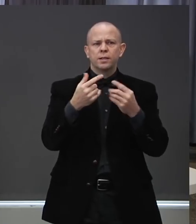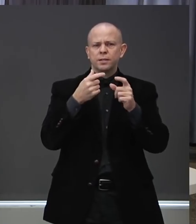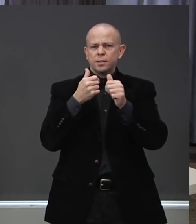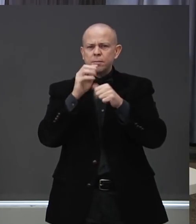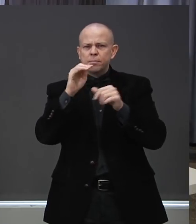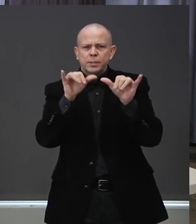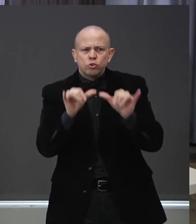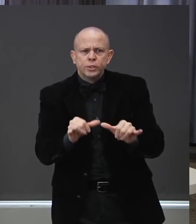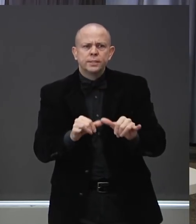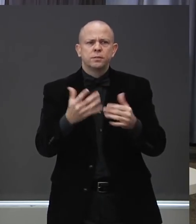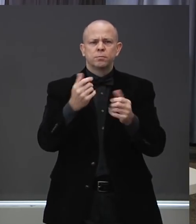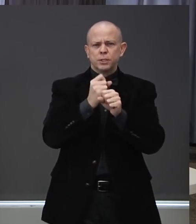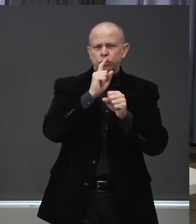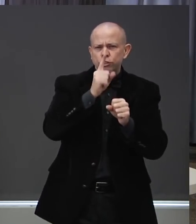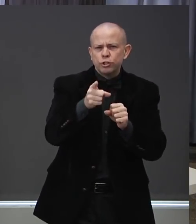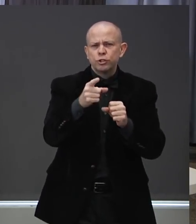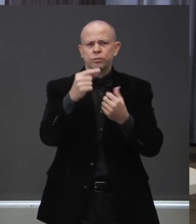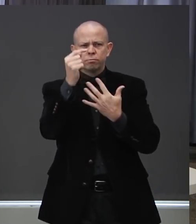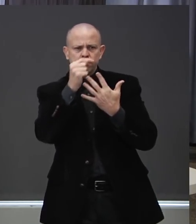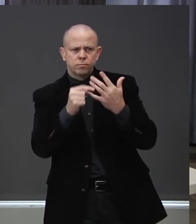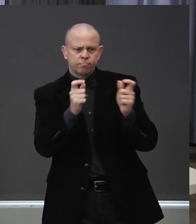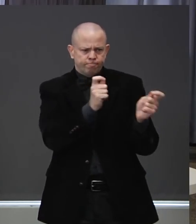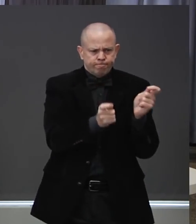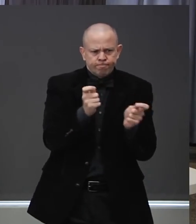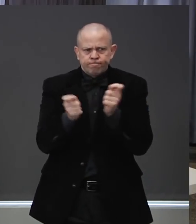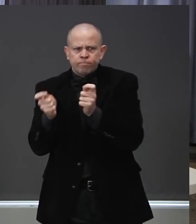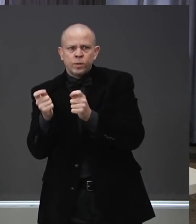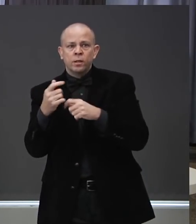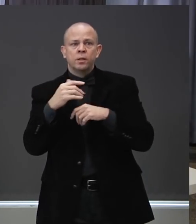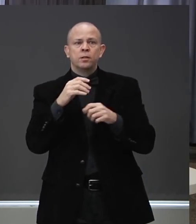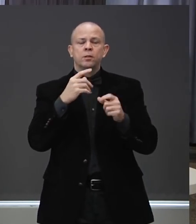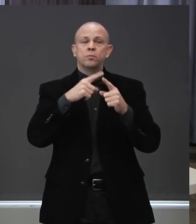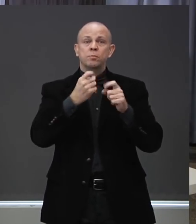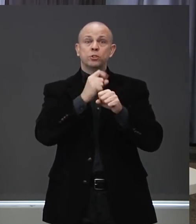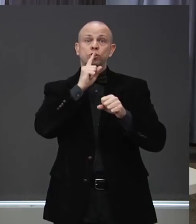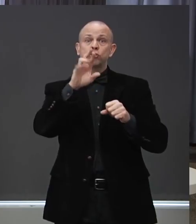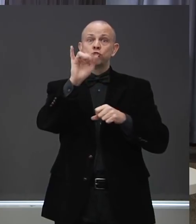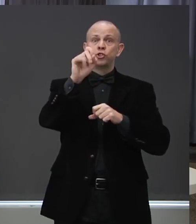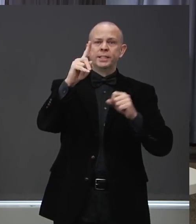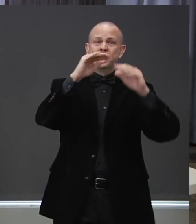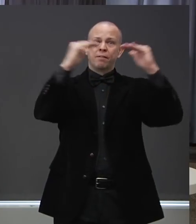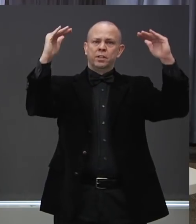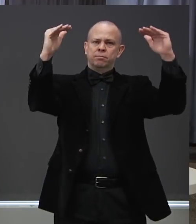stratify or you know, adjust the different risk levels for each part of the state so that